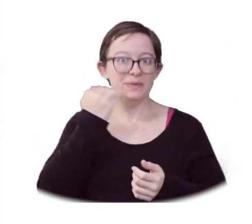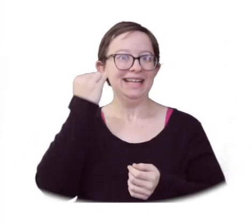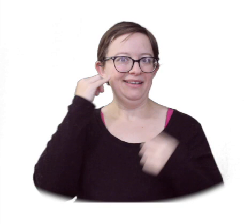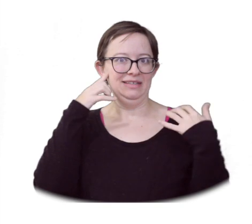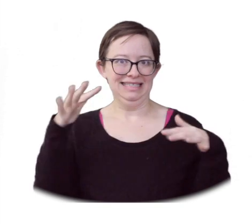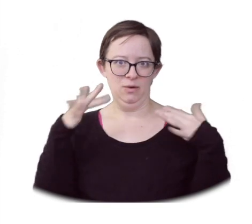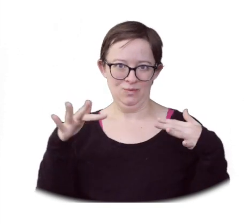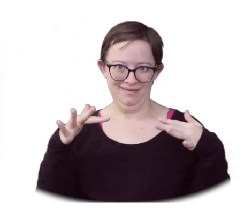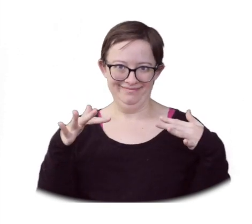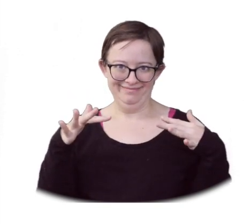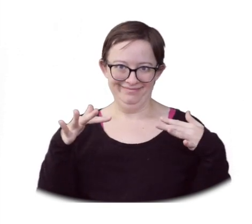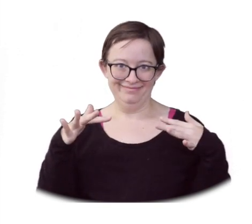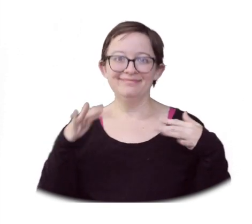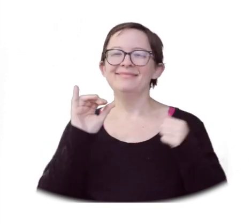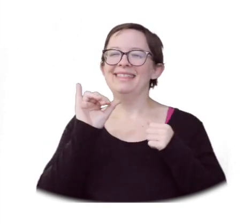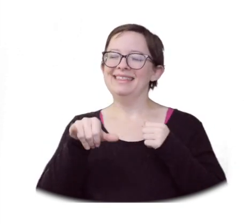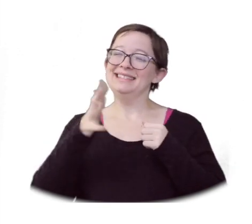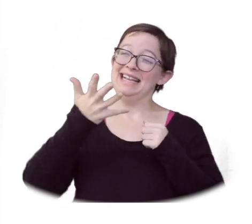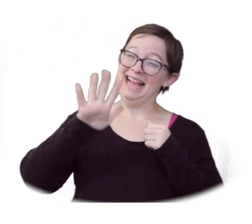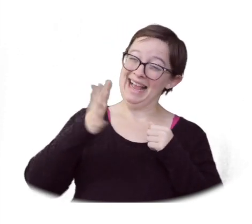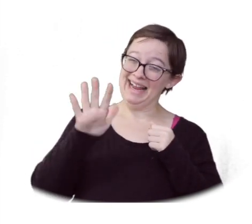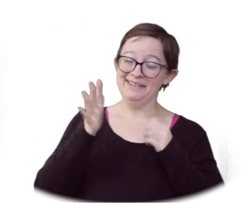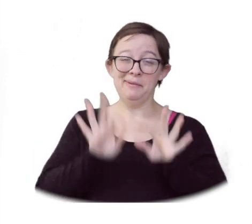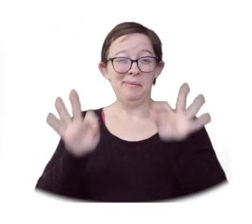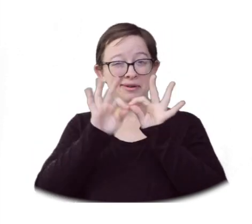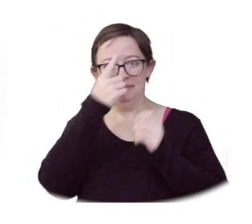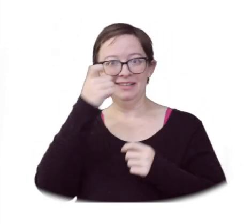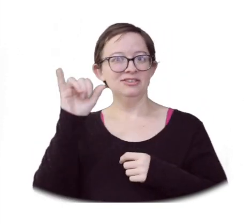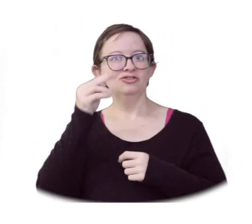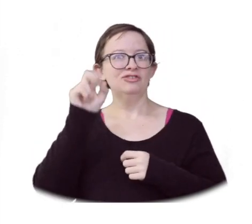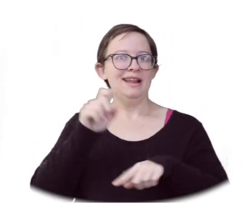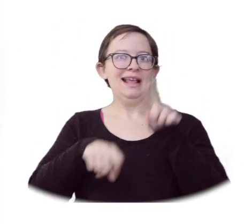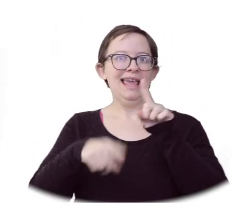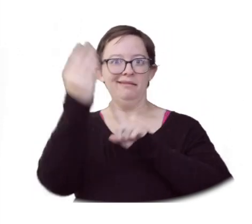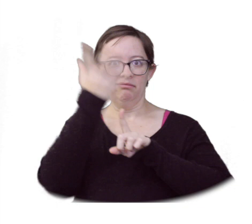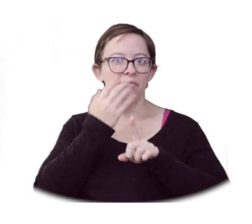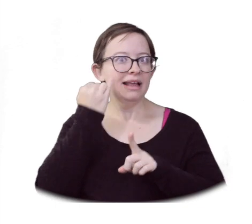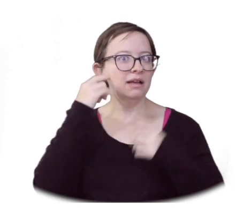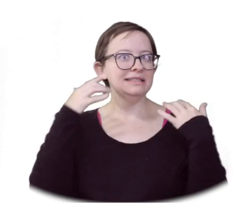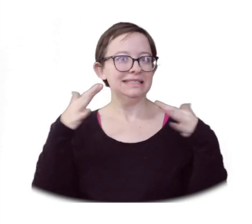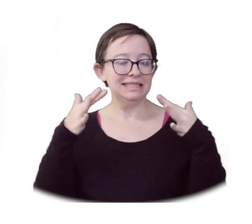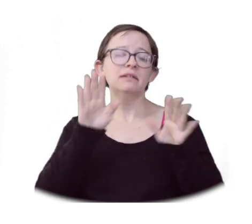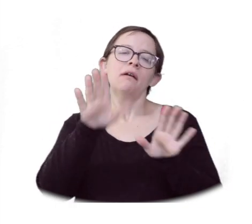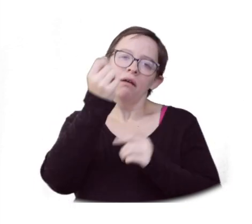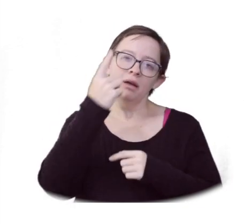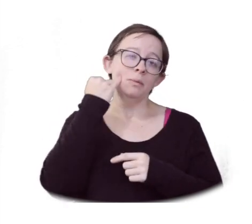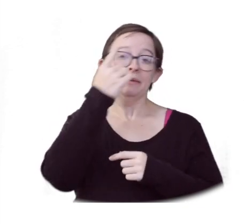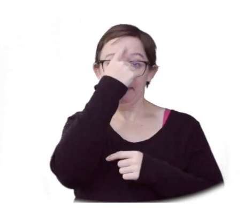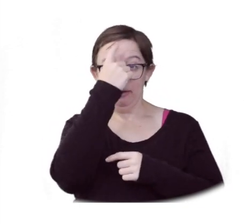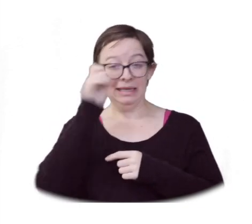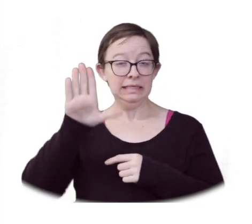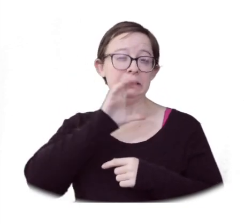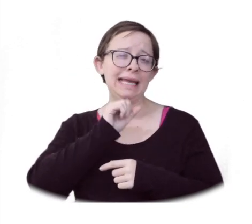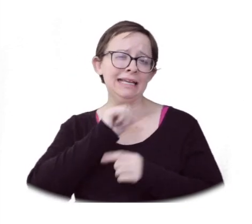to your phone when there is sound. And that is a kind of a big deal right now because Jenna's not able to get notified if there's a sound. Now, with